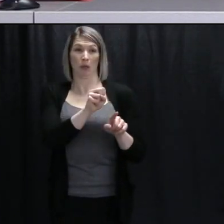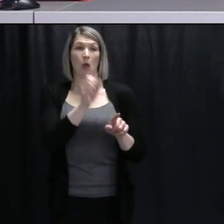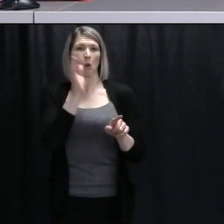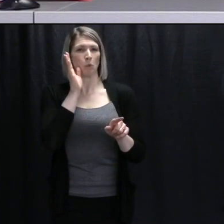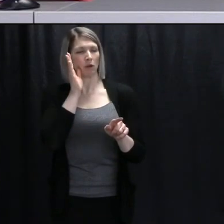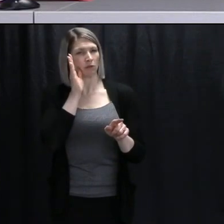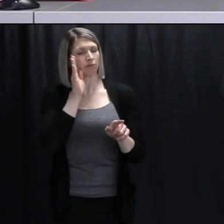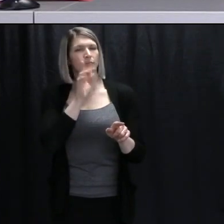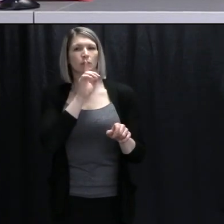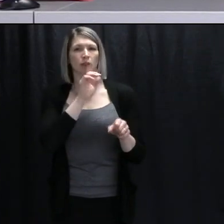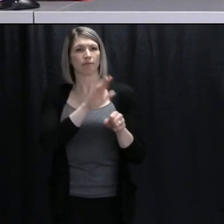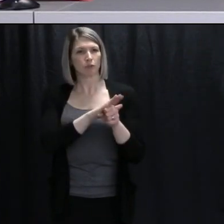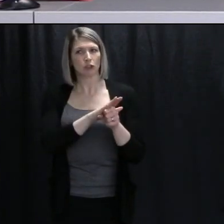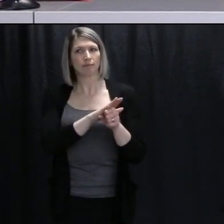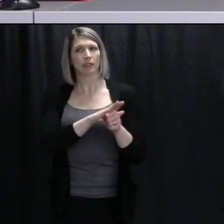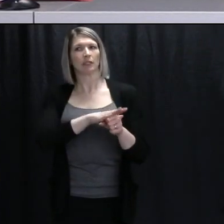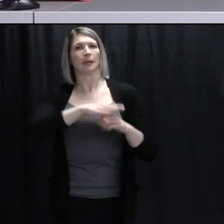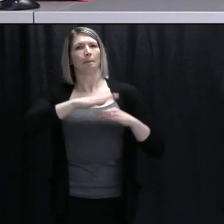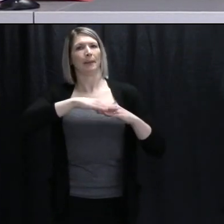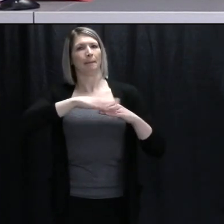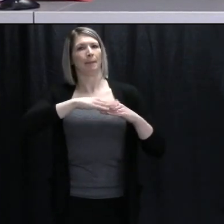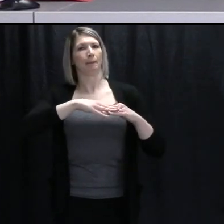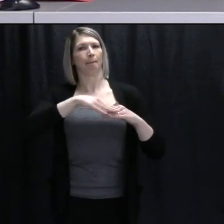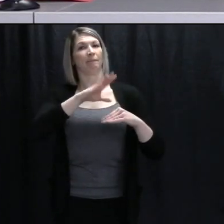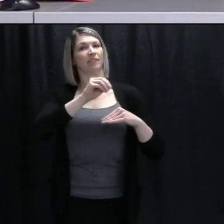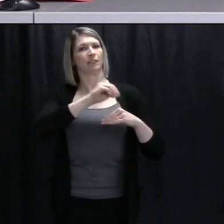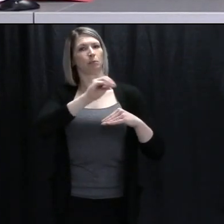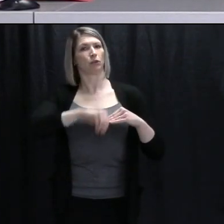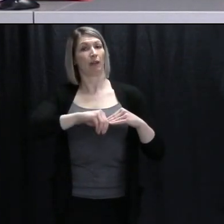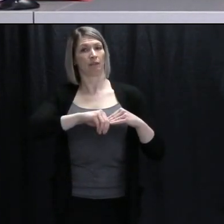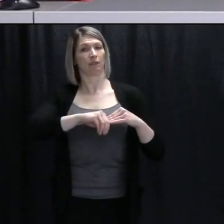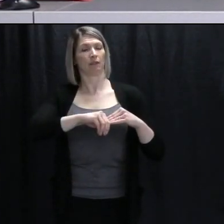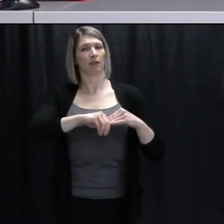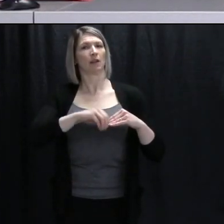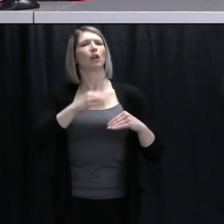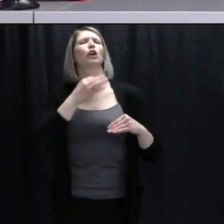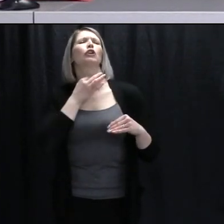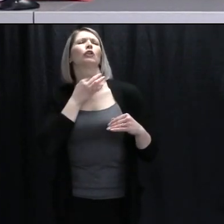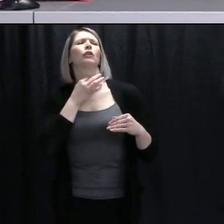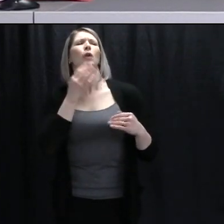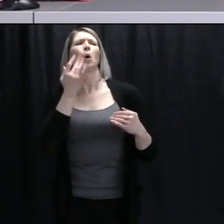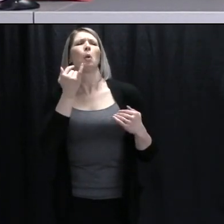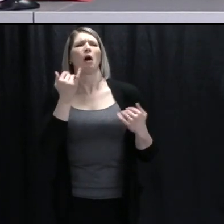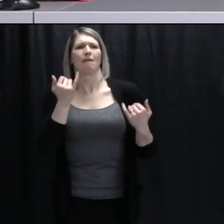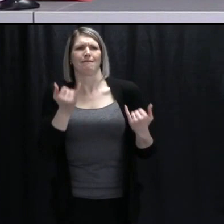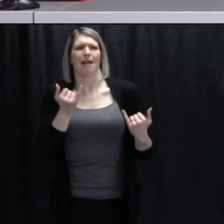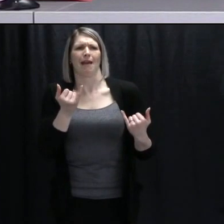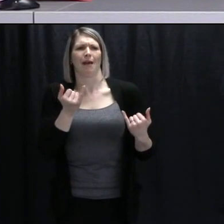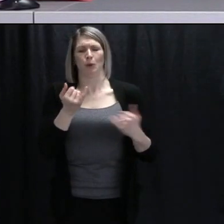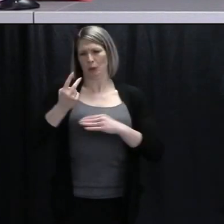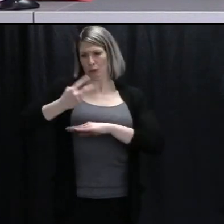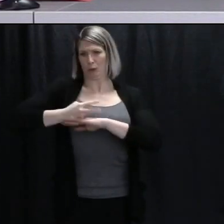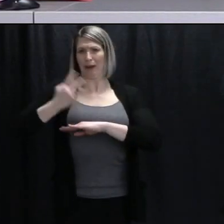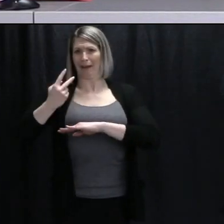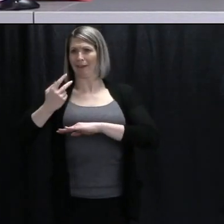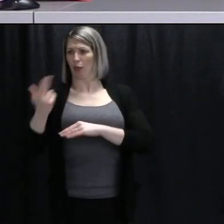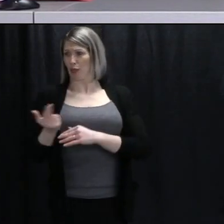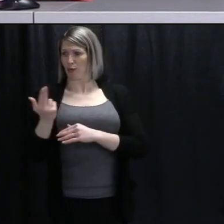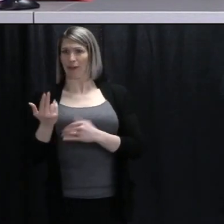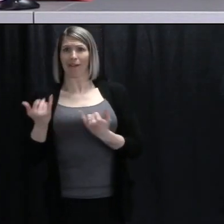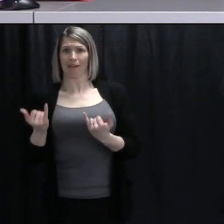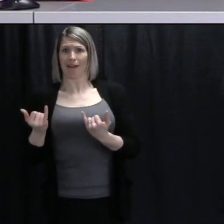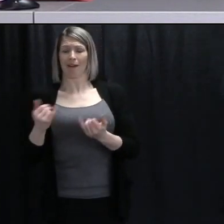year. It's a little different than what you're announcing today. I'm just wondering why things would have changed over the past few days, and whether there were other things